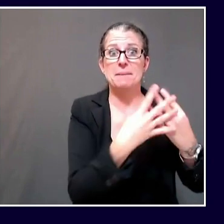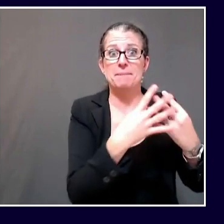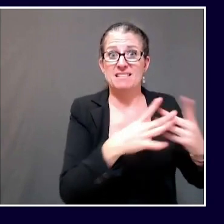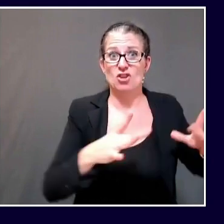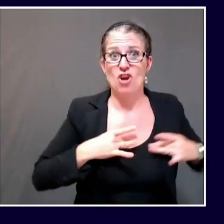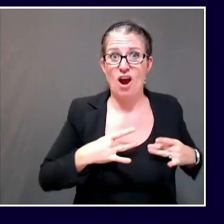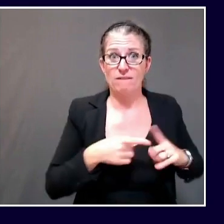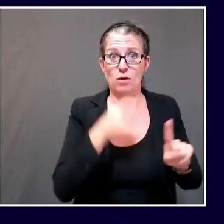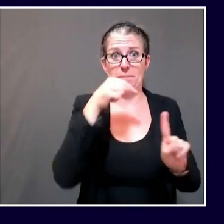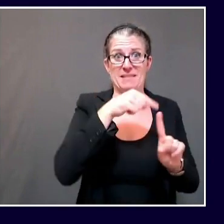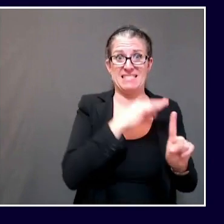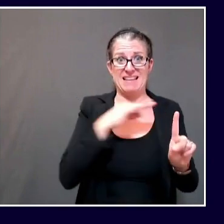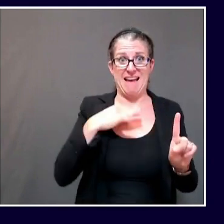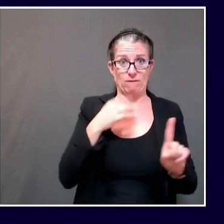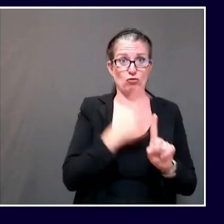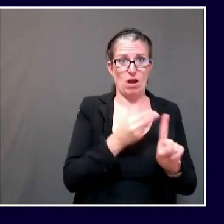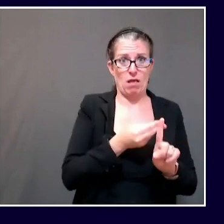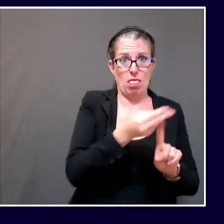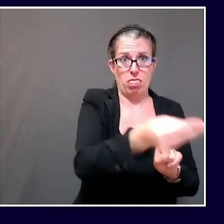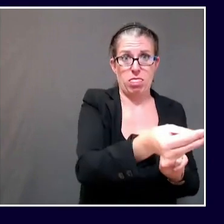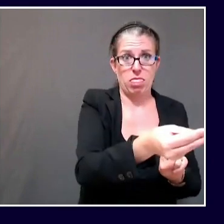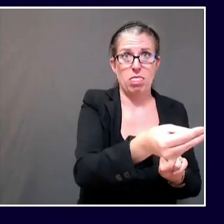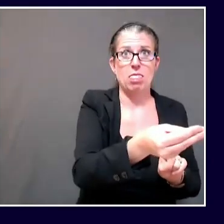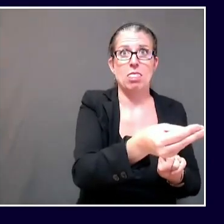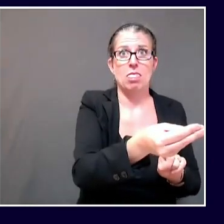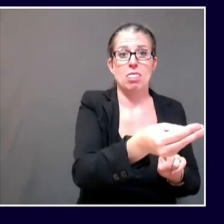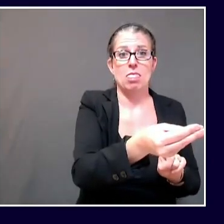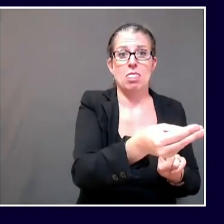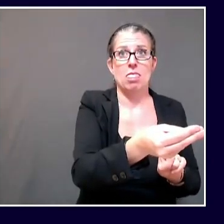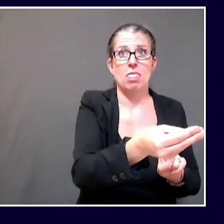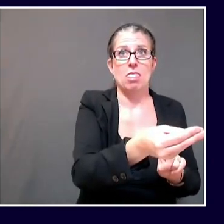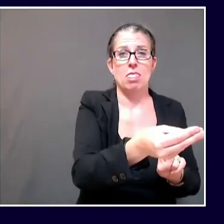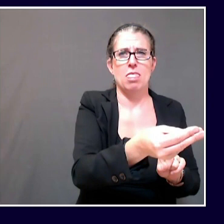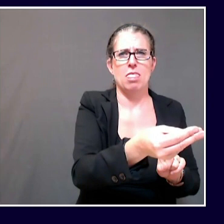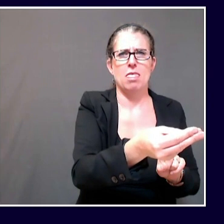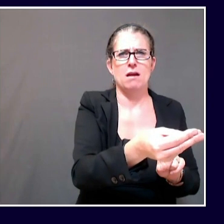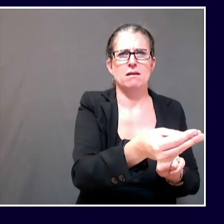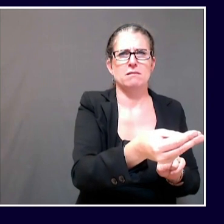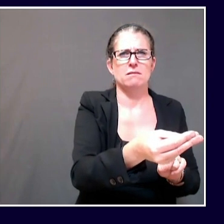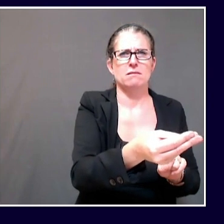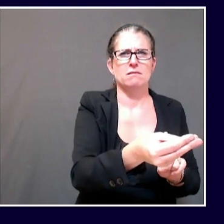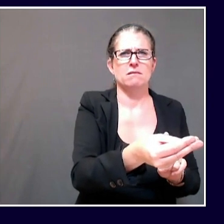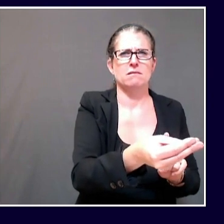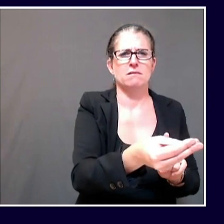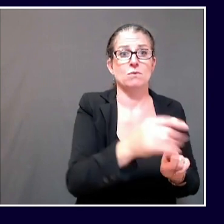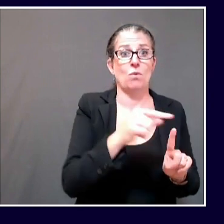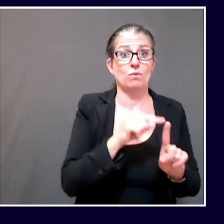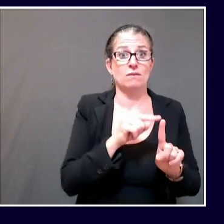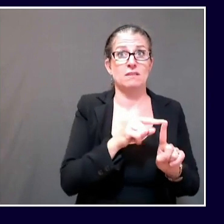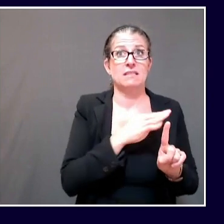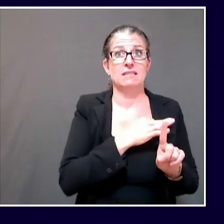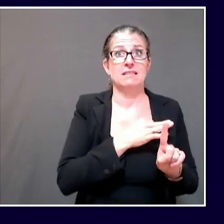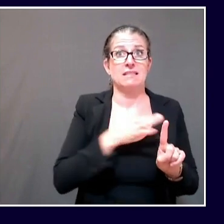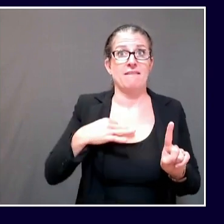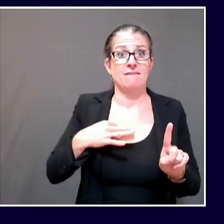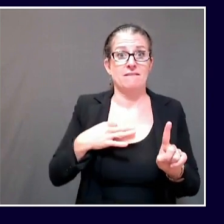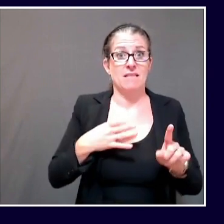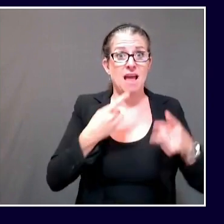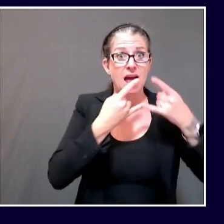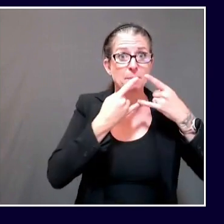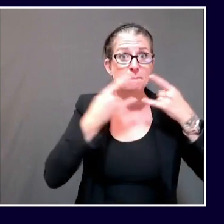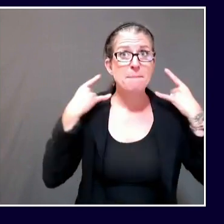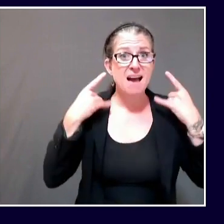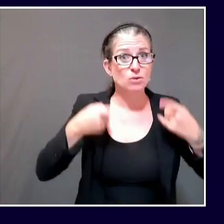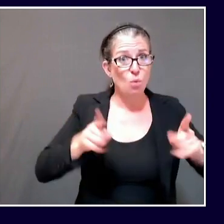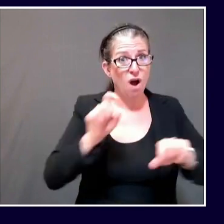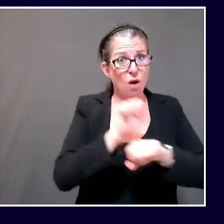been determined whether he or she was wearing a mask while they were at work? And if not, will